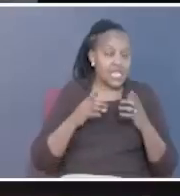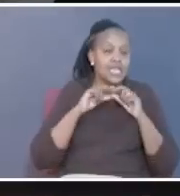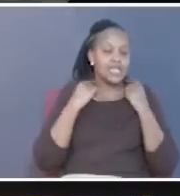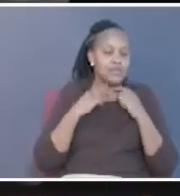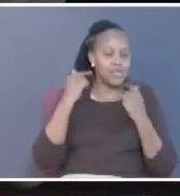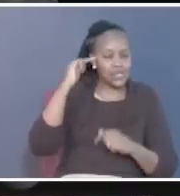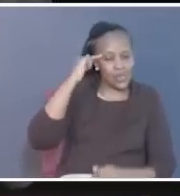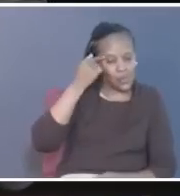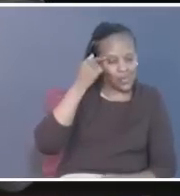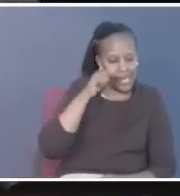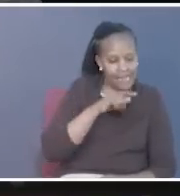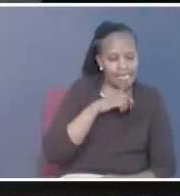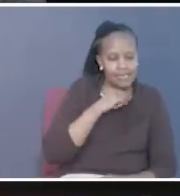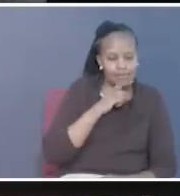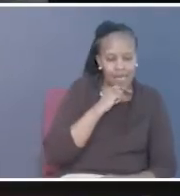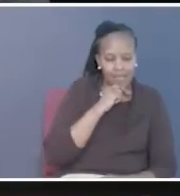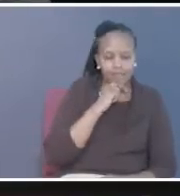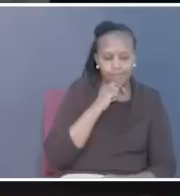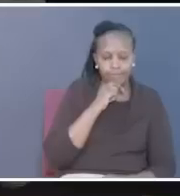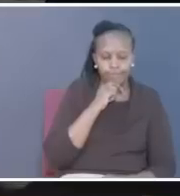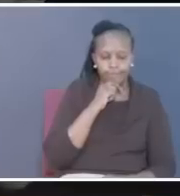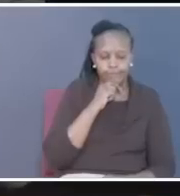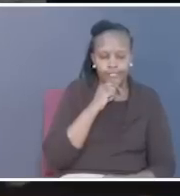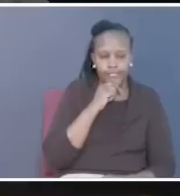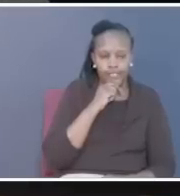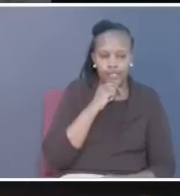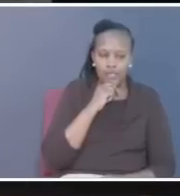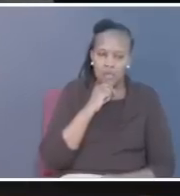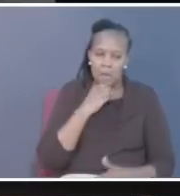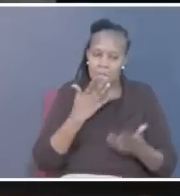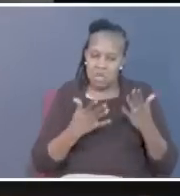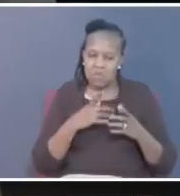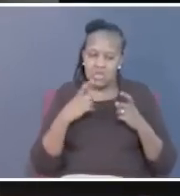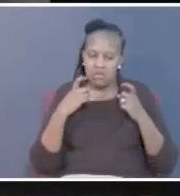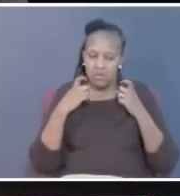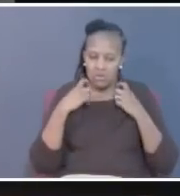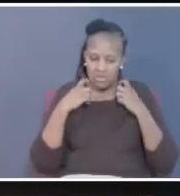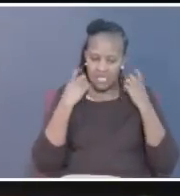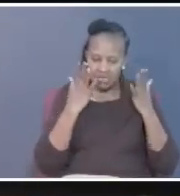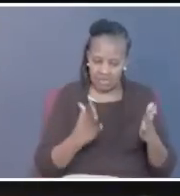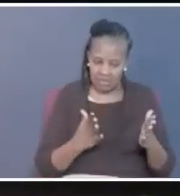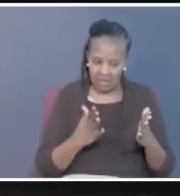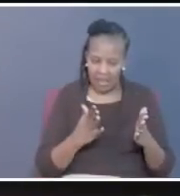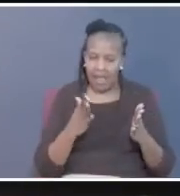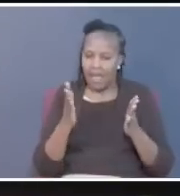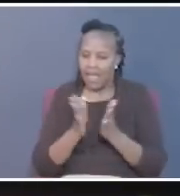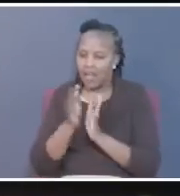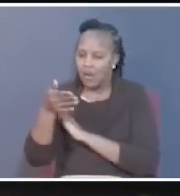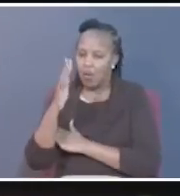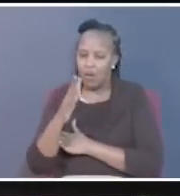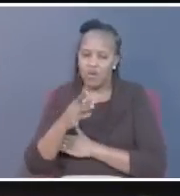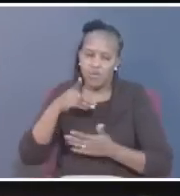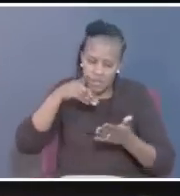thought that this man deserved it, that the man was a sinner and that God was paying him for his